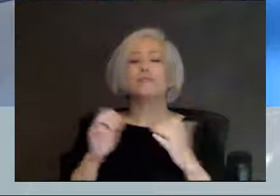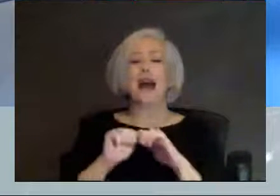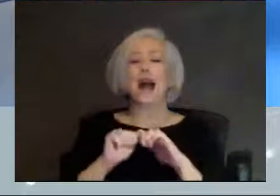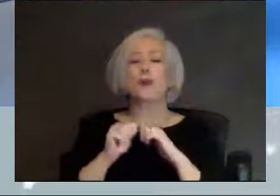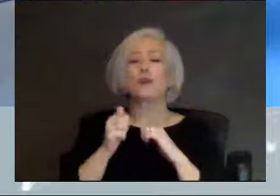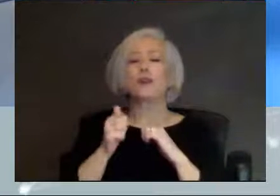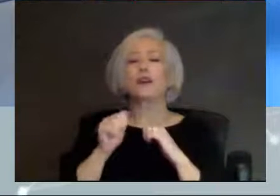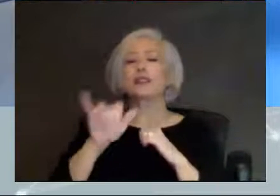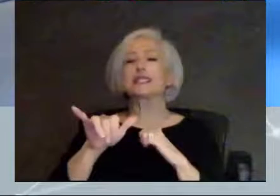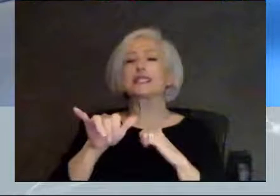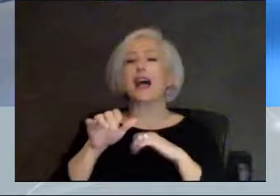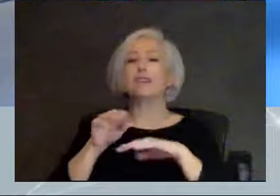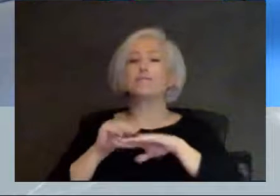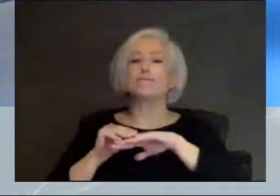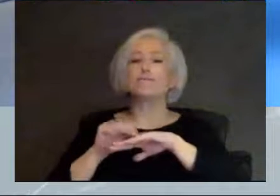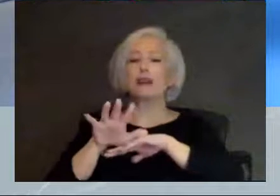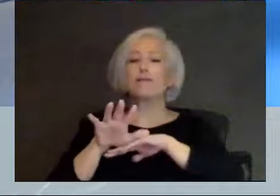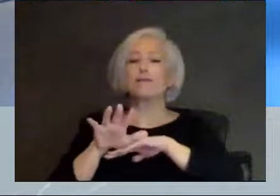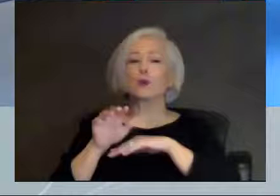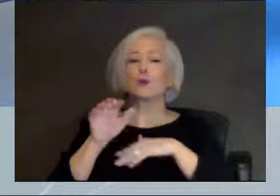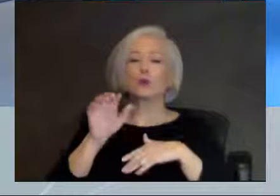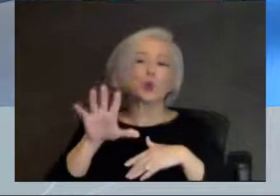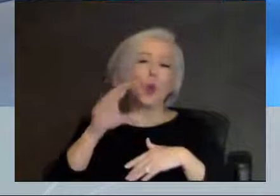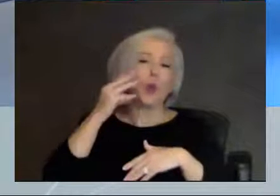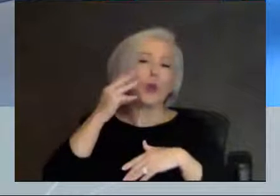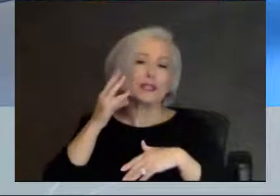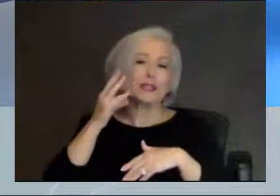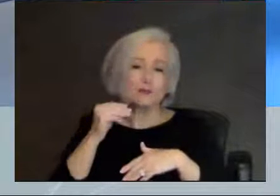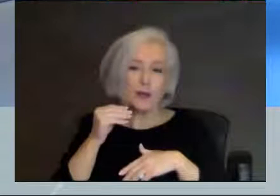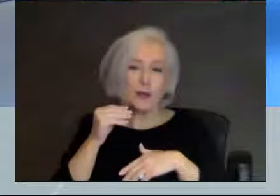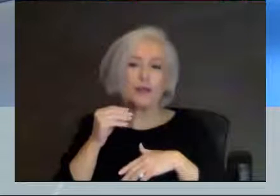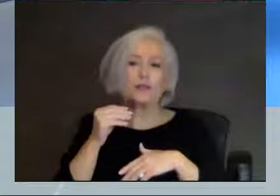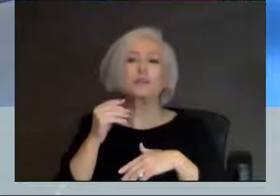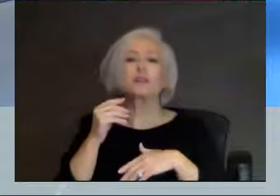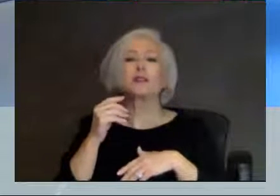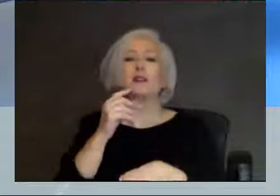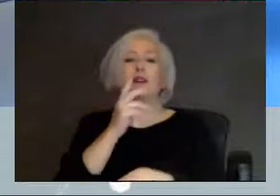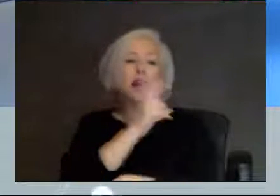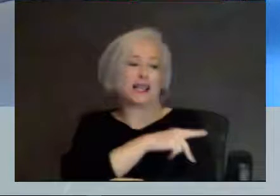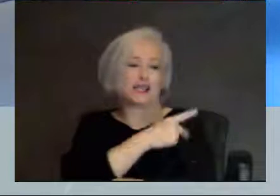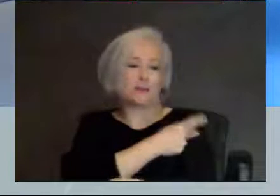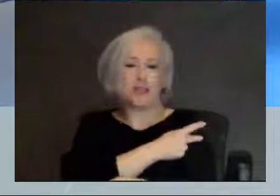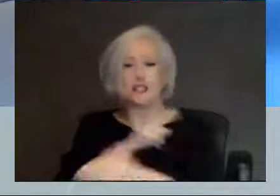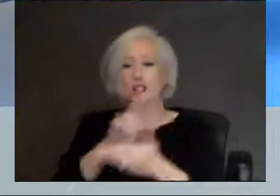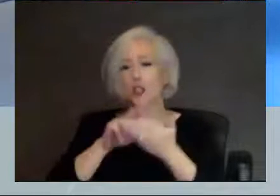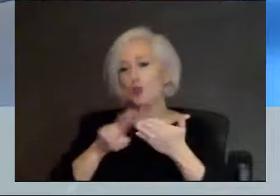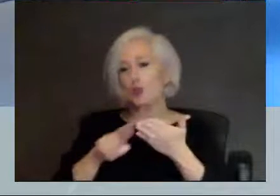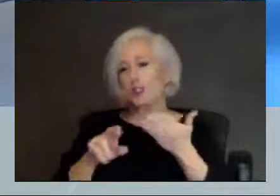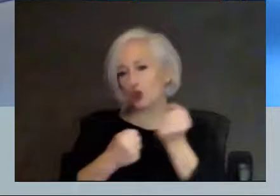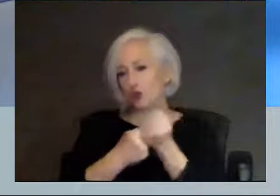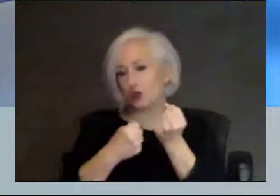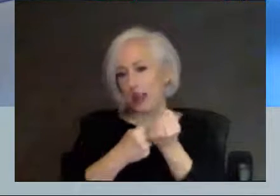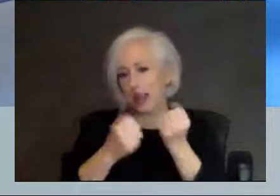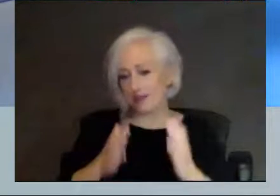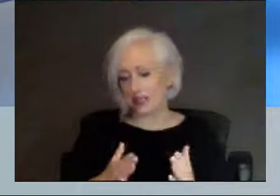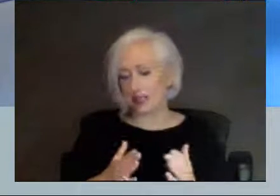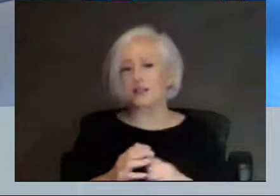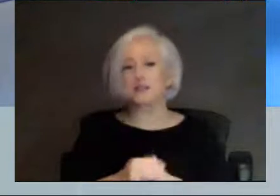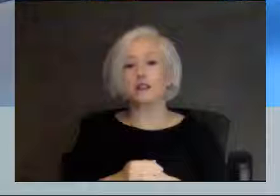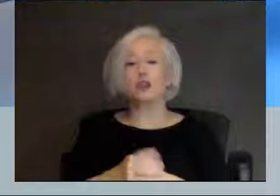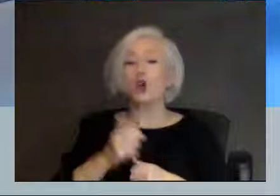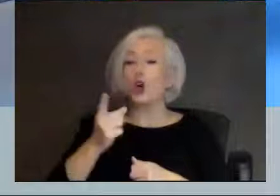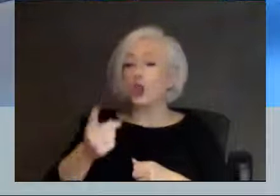your experience as a patient research advocate? And do you think that